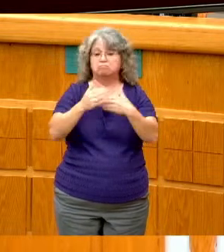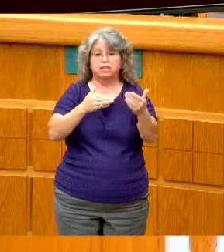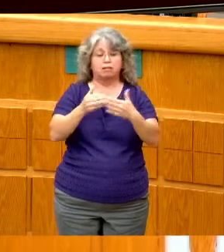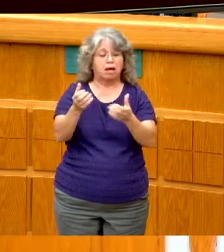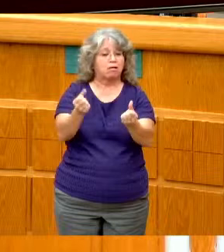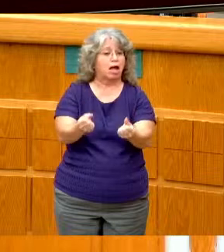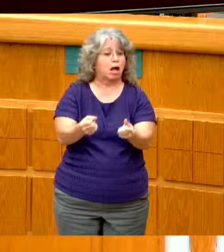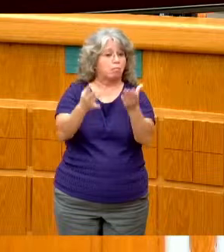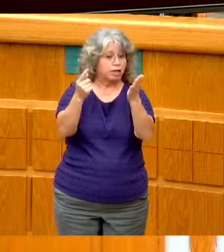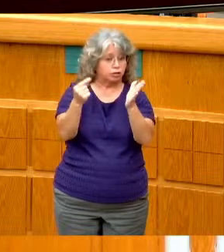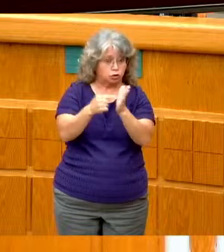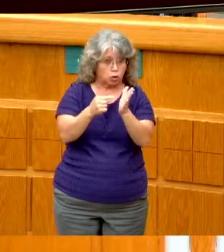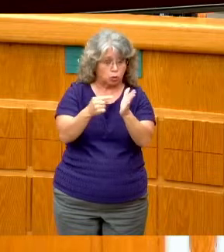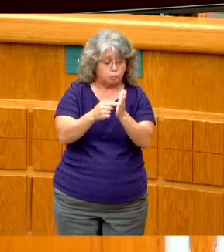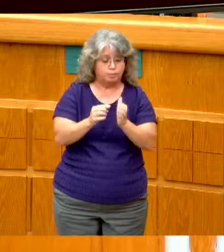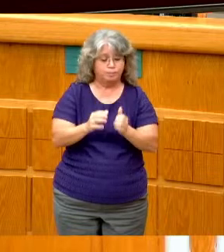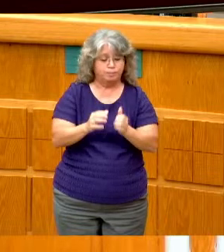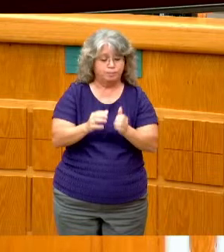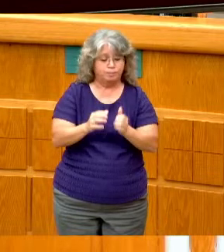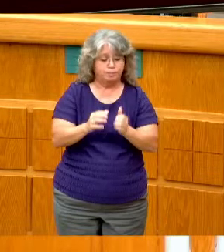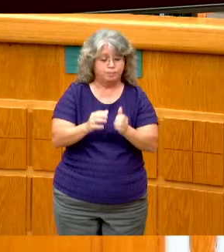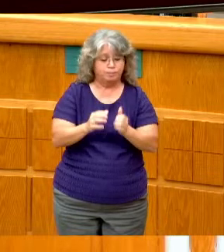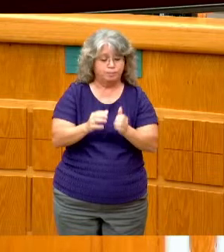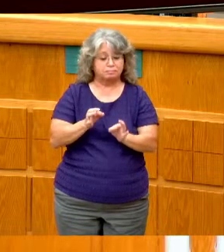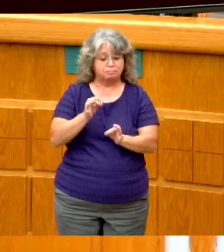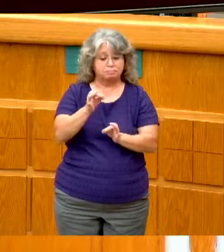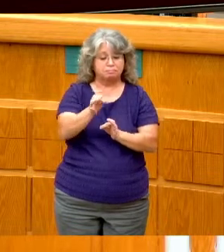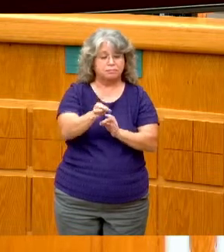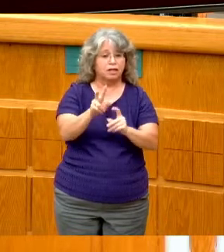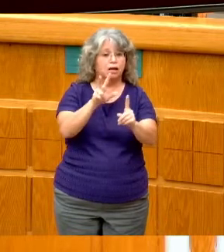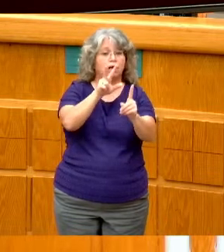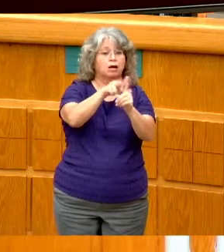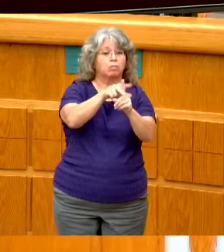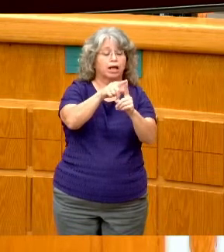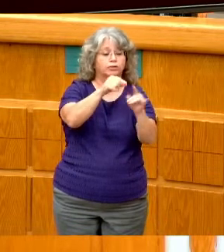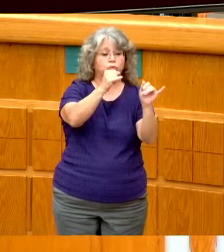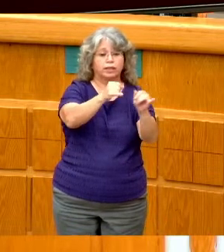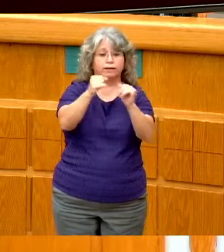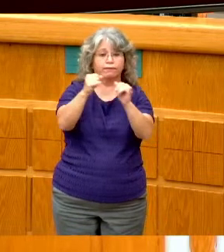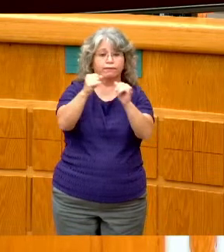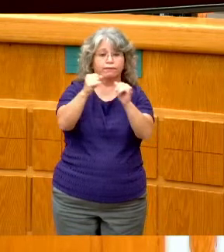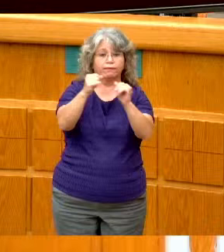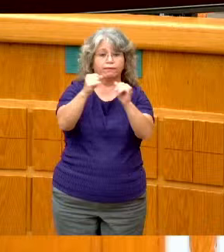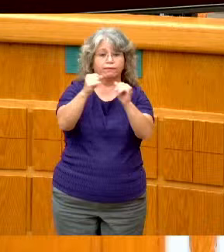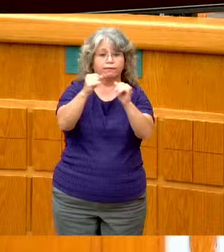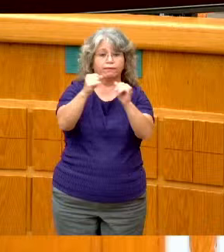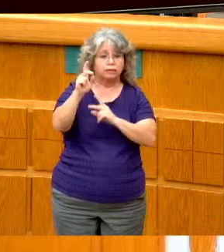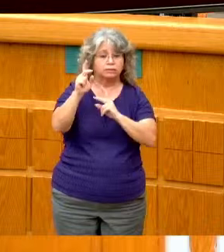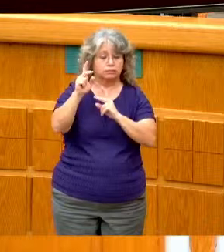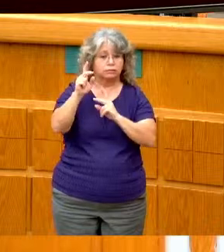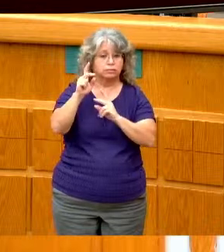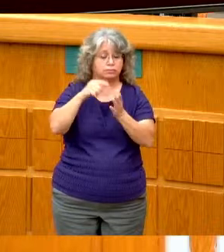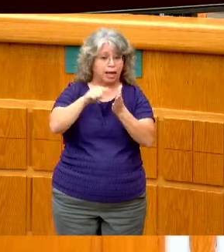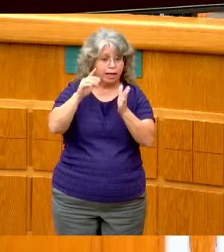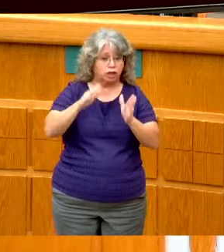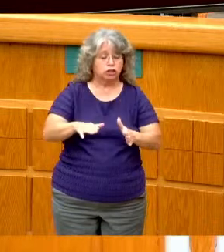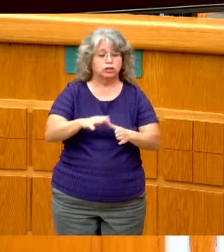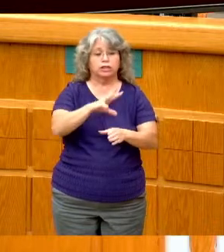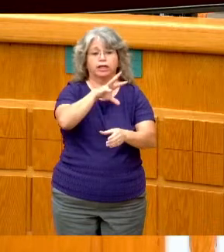amount owed. This postponement applies to individual taxpayers, including individuals who